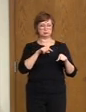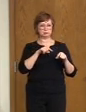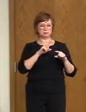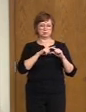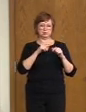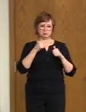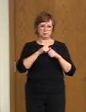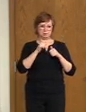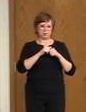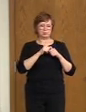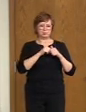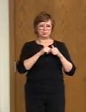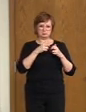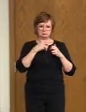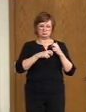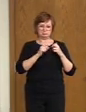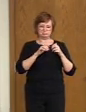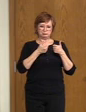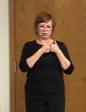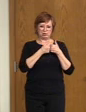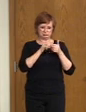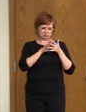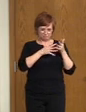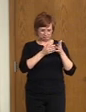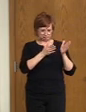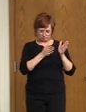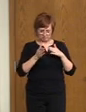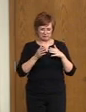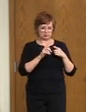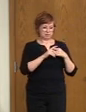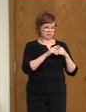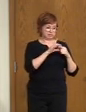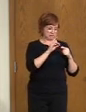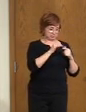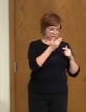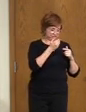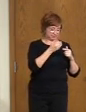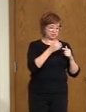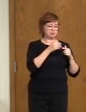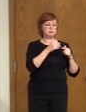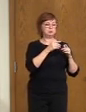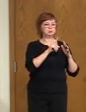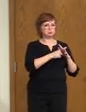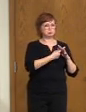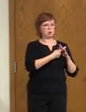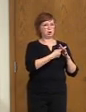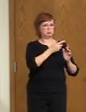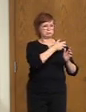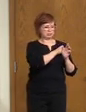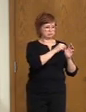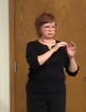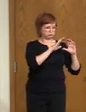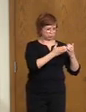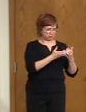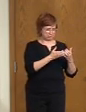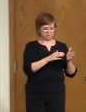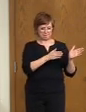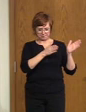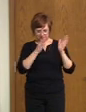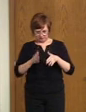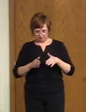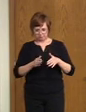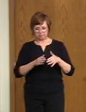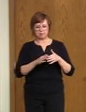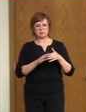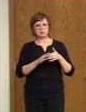in December. Now there's an actual run in December, a pilot with the Regina as the initial site. So we obviously need to make sure that